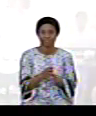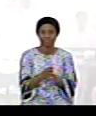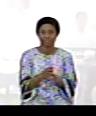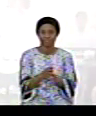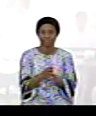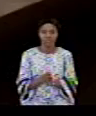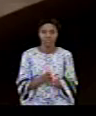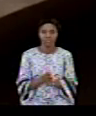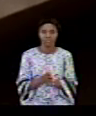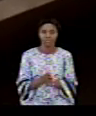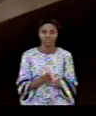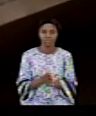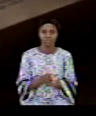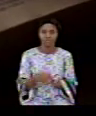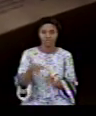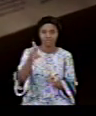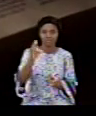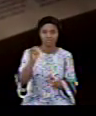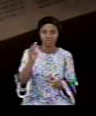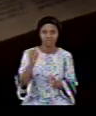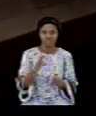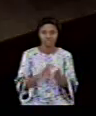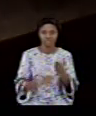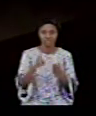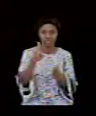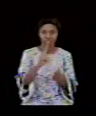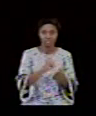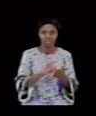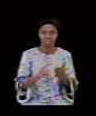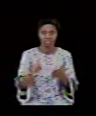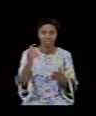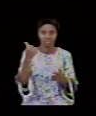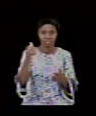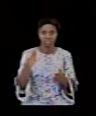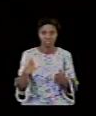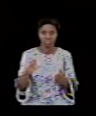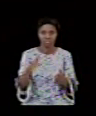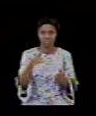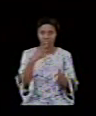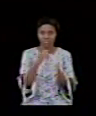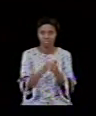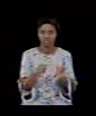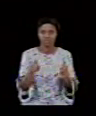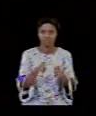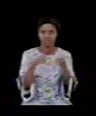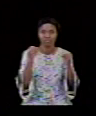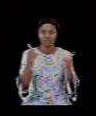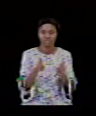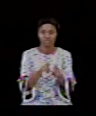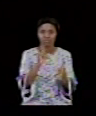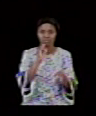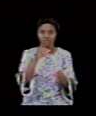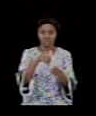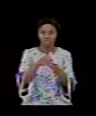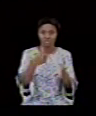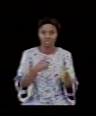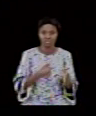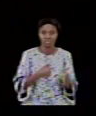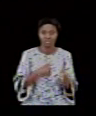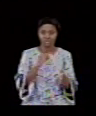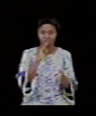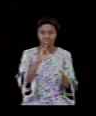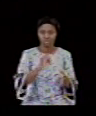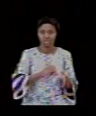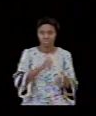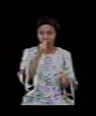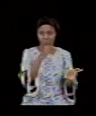is one was 15 it's a soul as much as in me is I